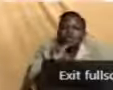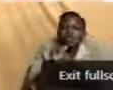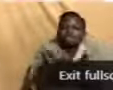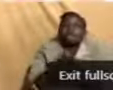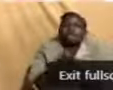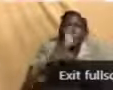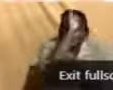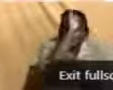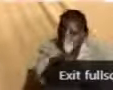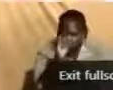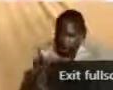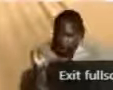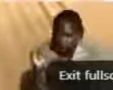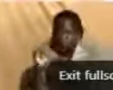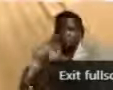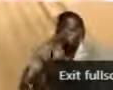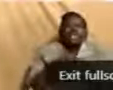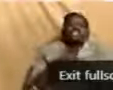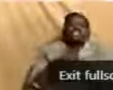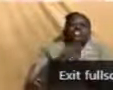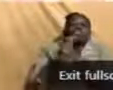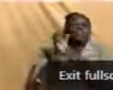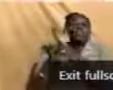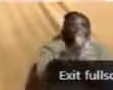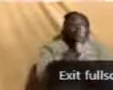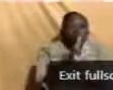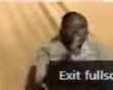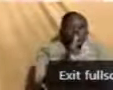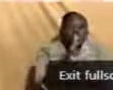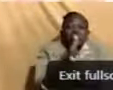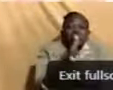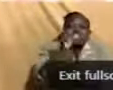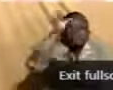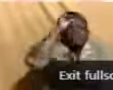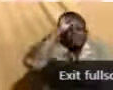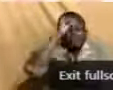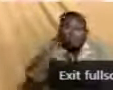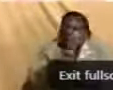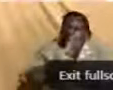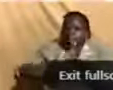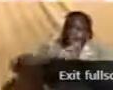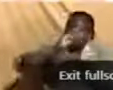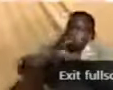like the rest of us, but just don't use state resources or state machinery in so doing.